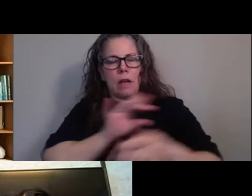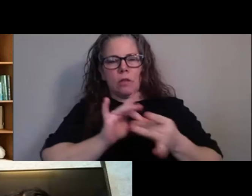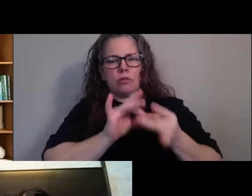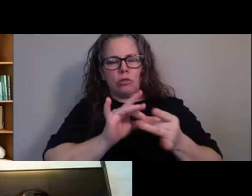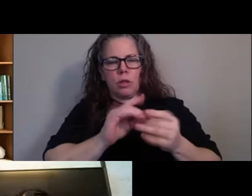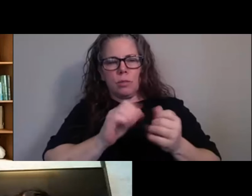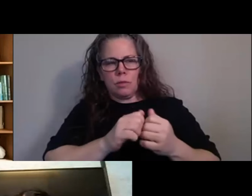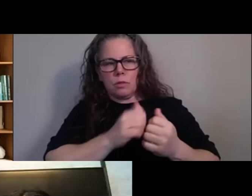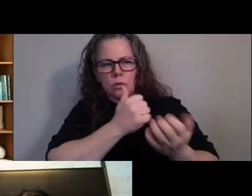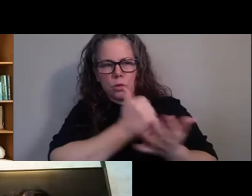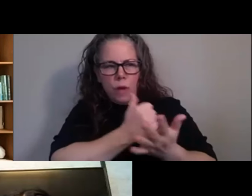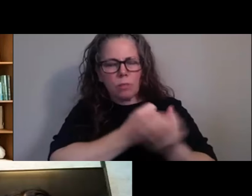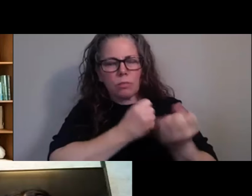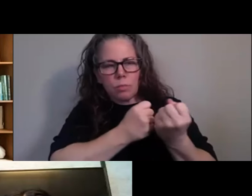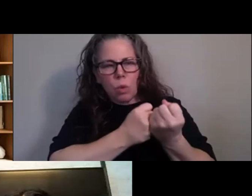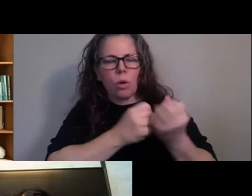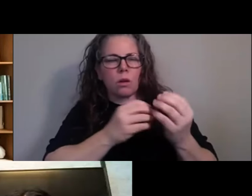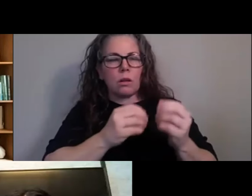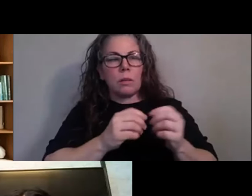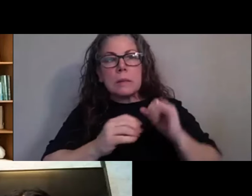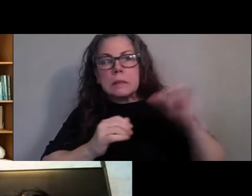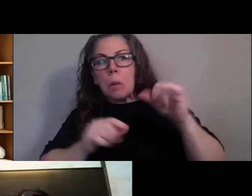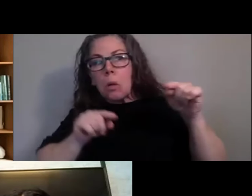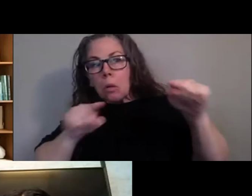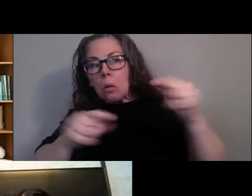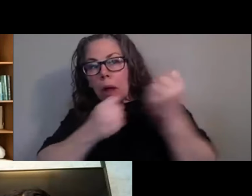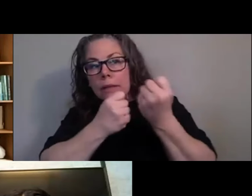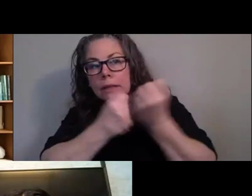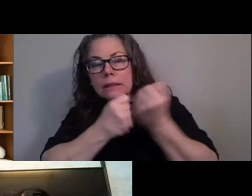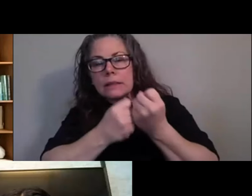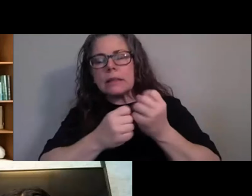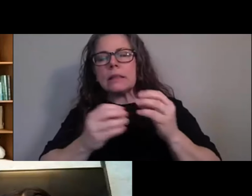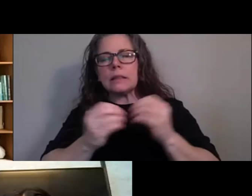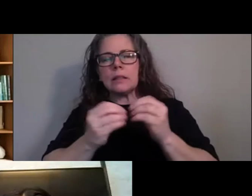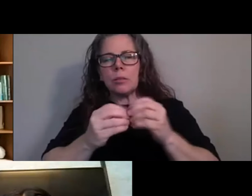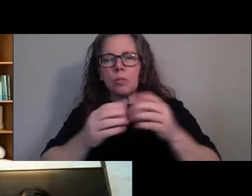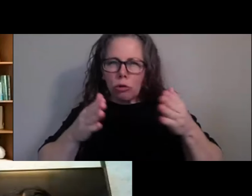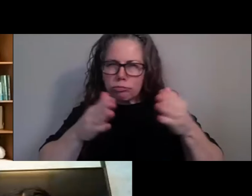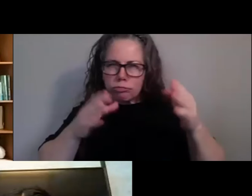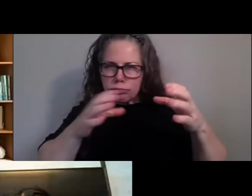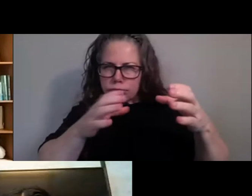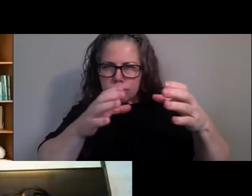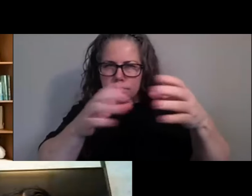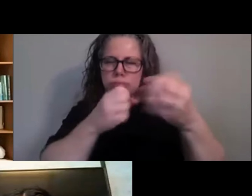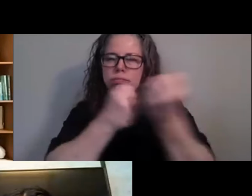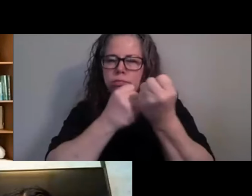the other people that are doing similar advocacy to continue sort of beating that drum.